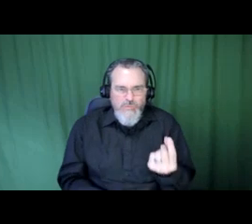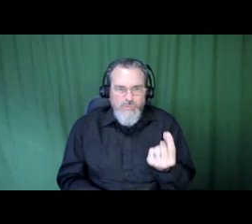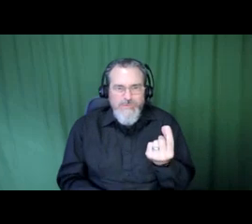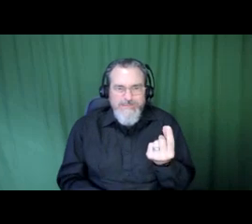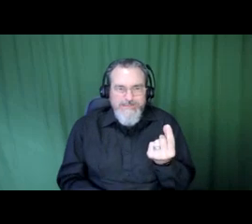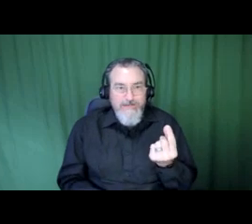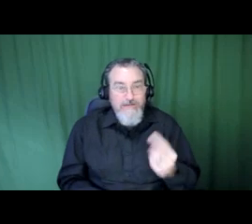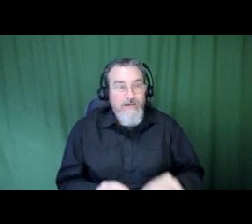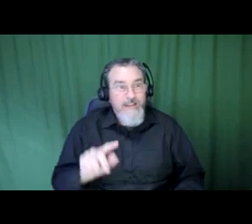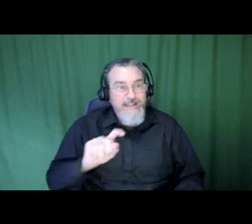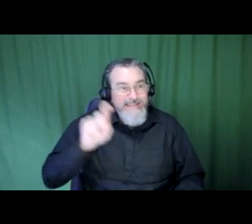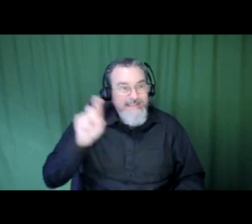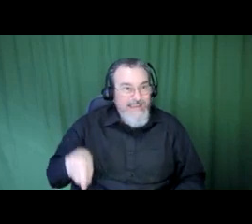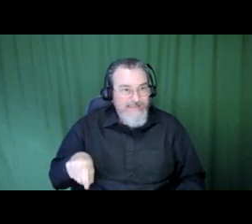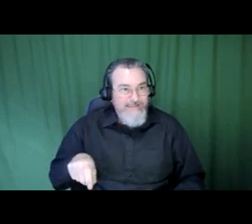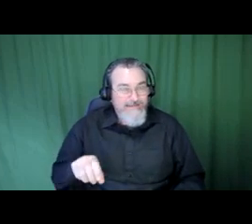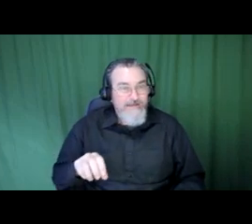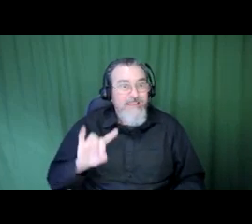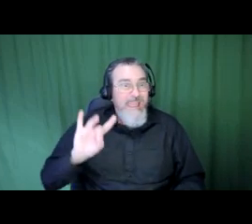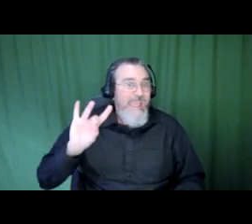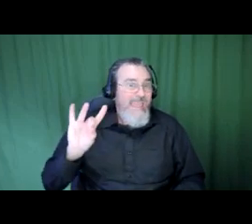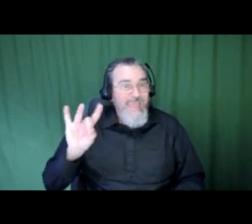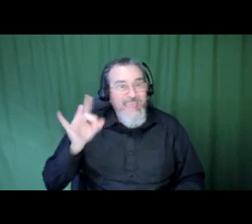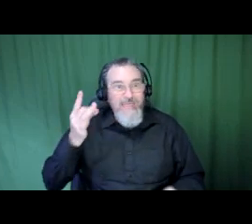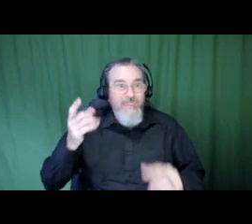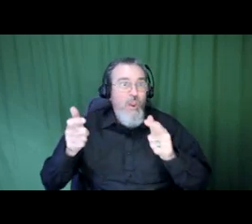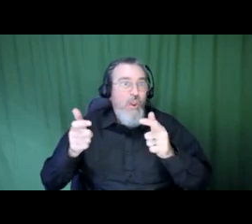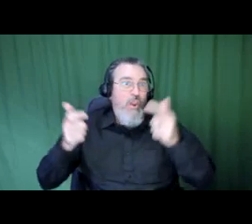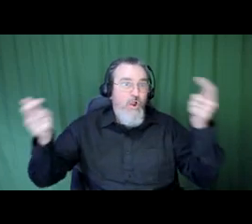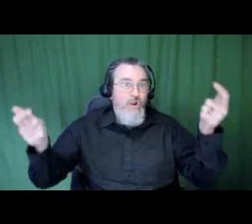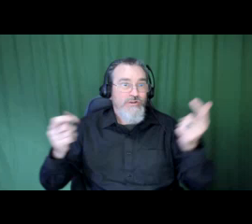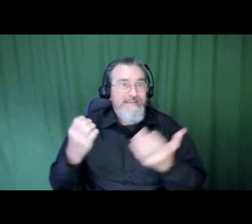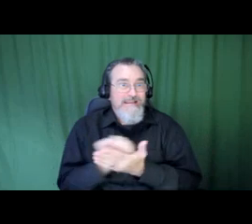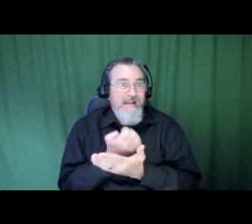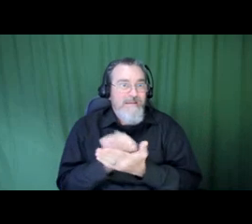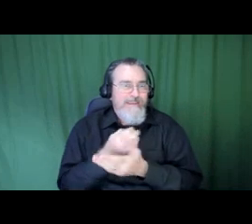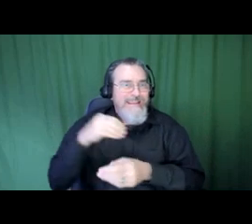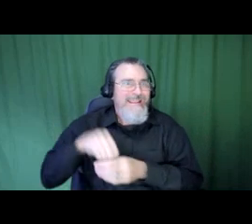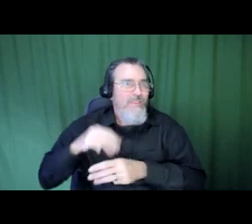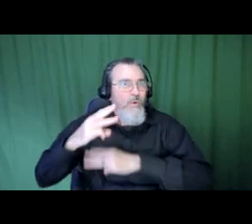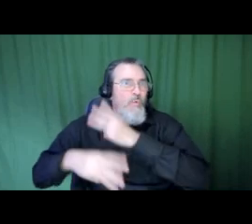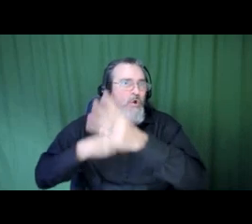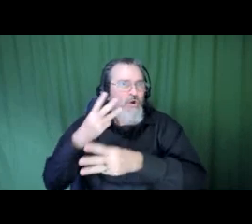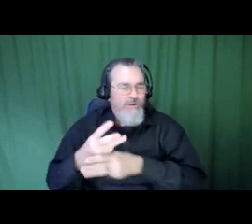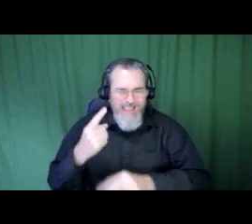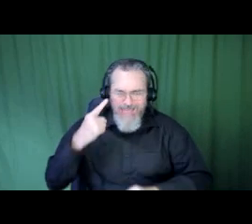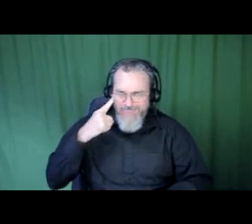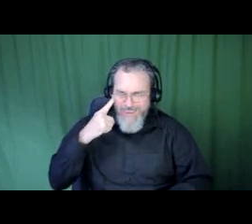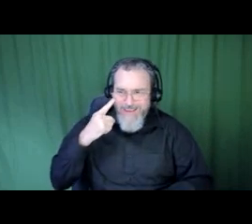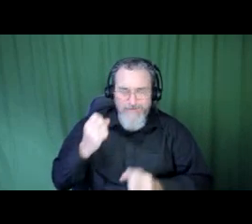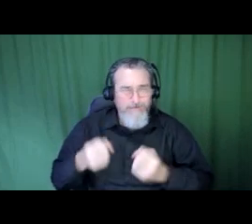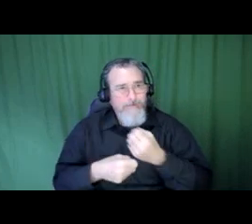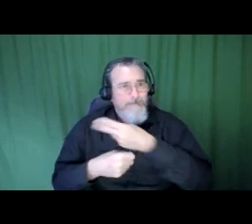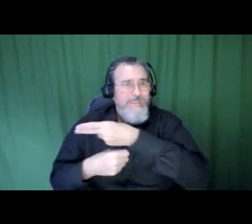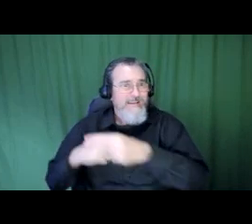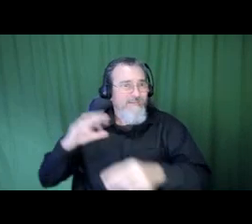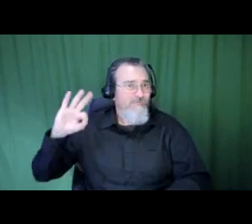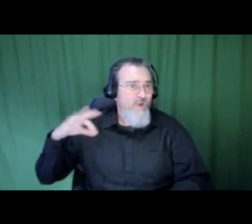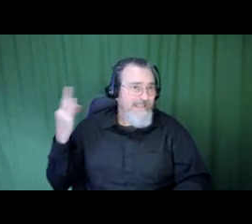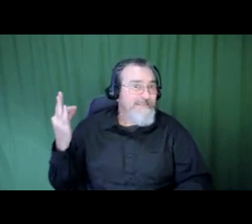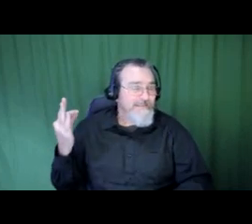economy in the world. I think that's like more than France or something like that. And so we also are